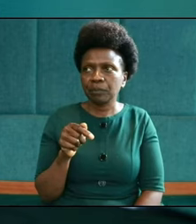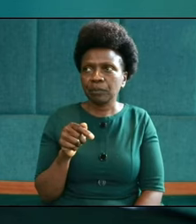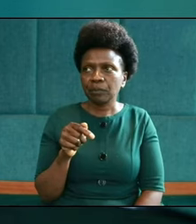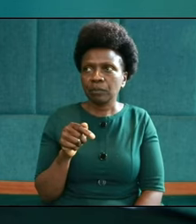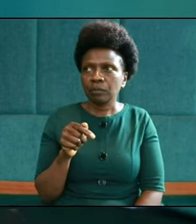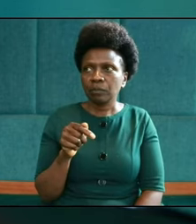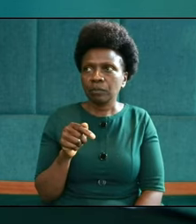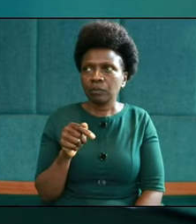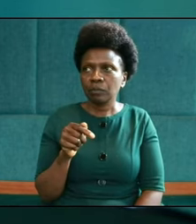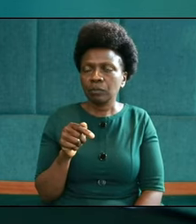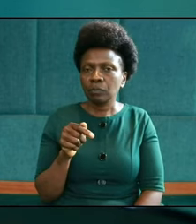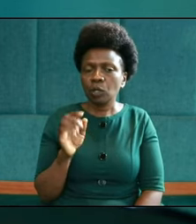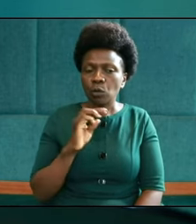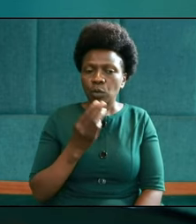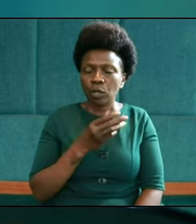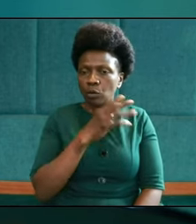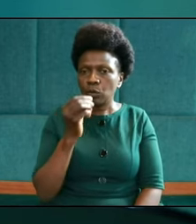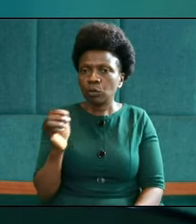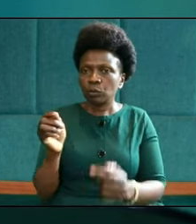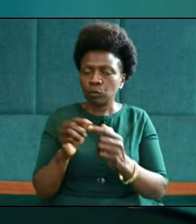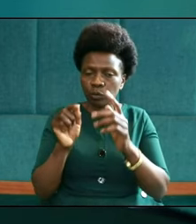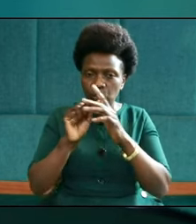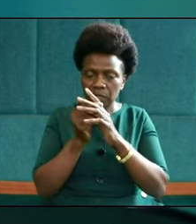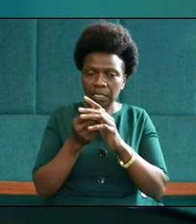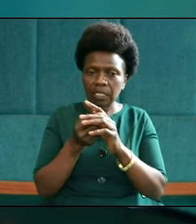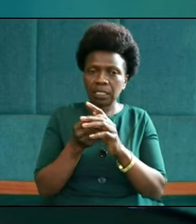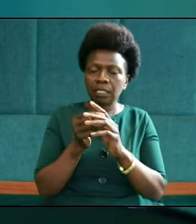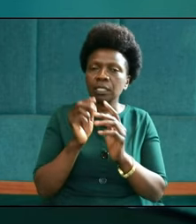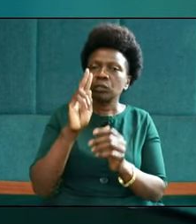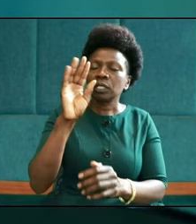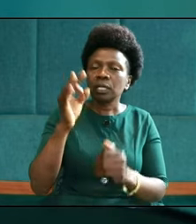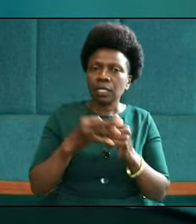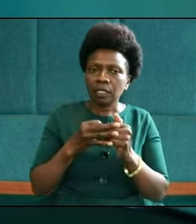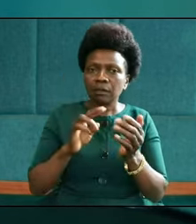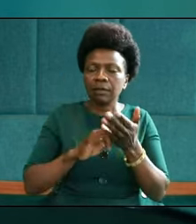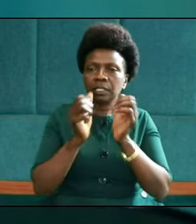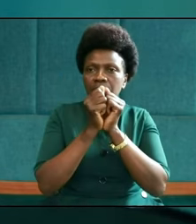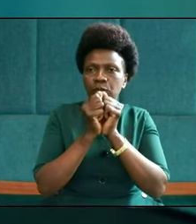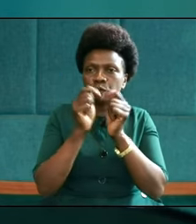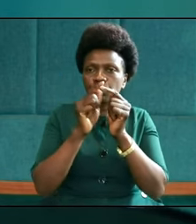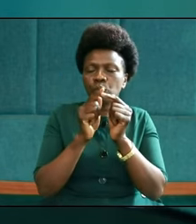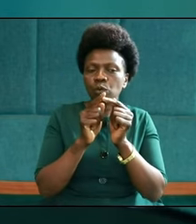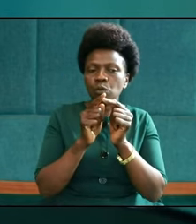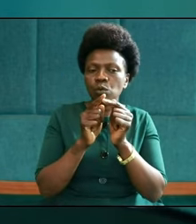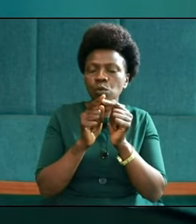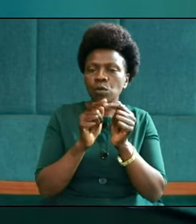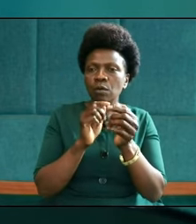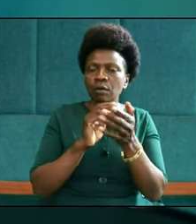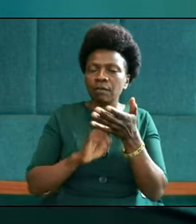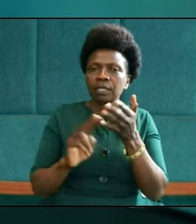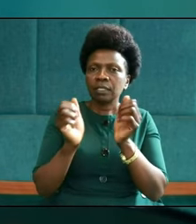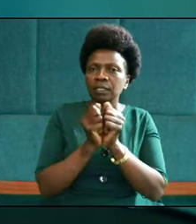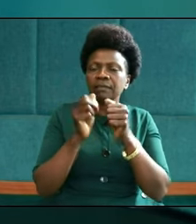though not reading now, in the book of Genesis 28, verse 10 through verse 17. That is